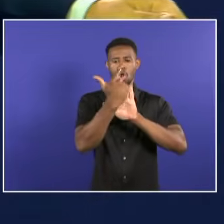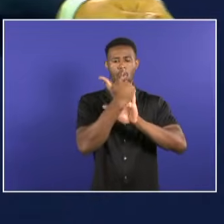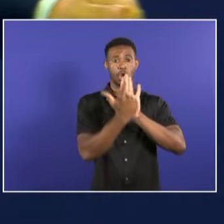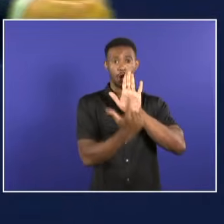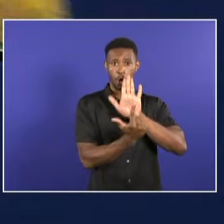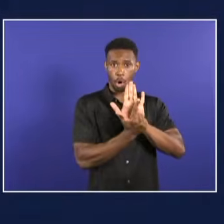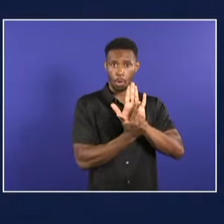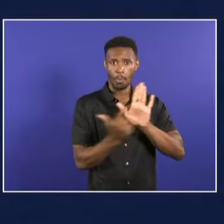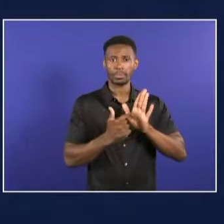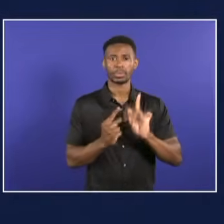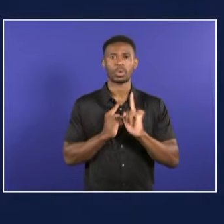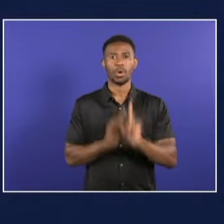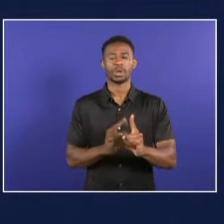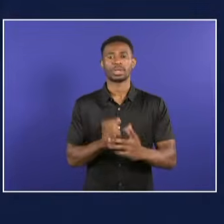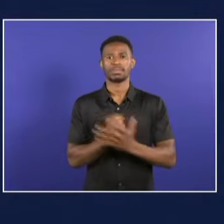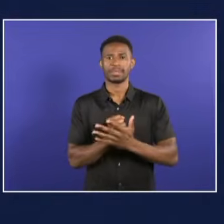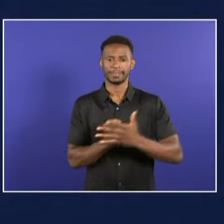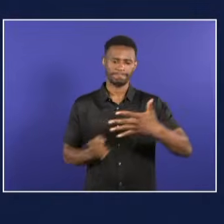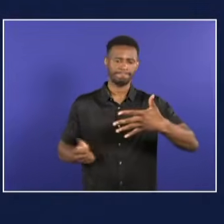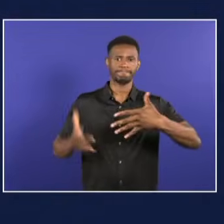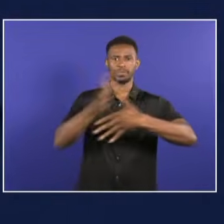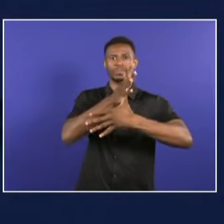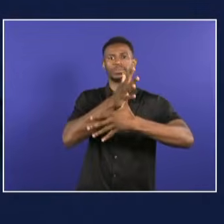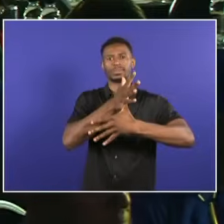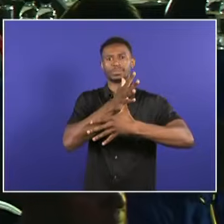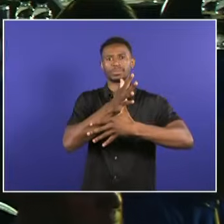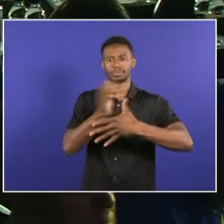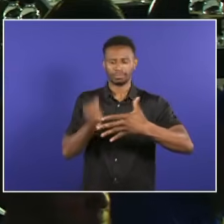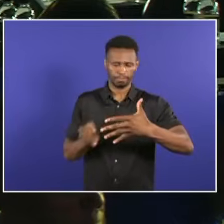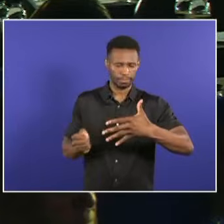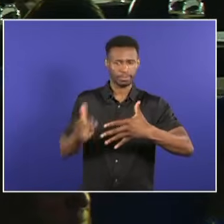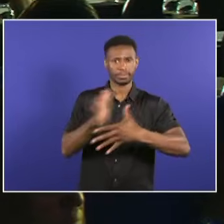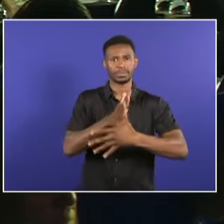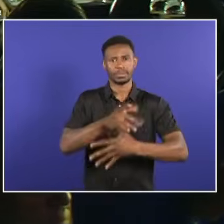priority among many, the priority.